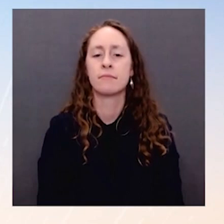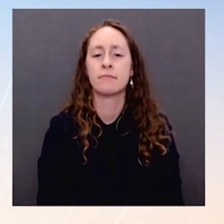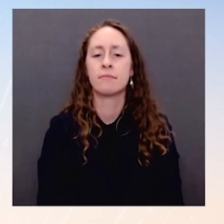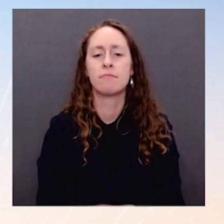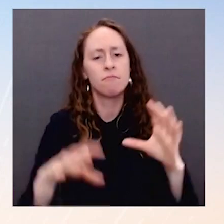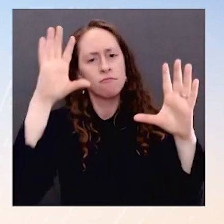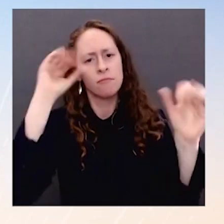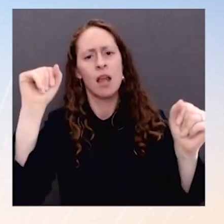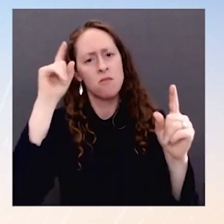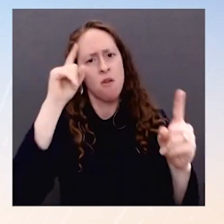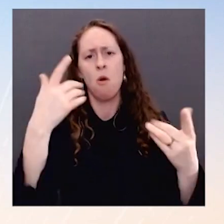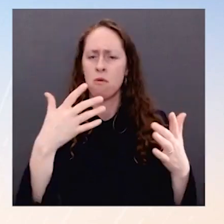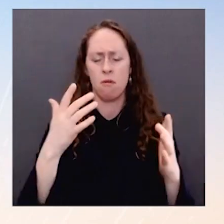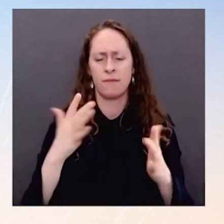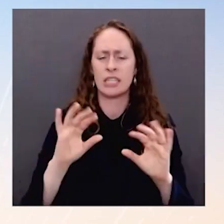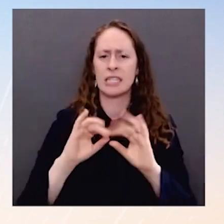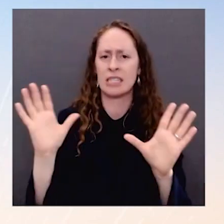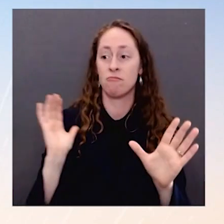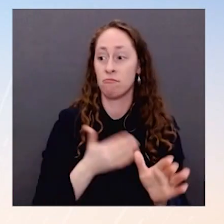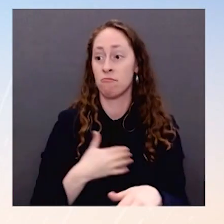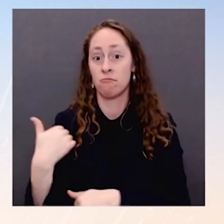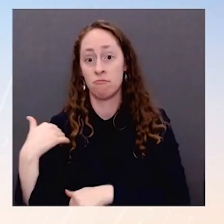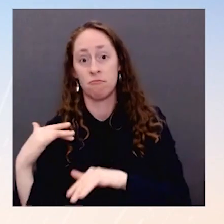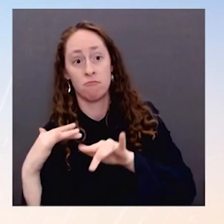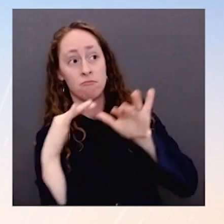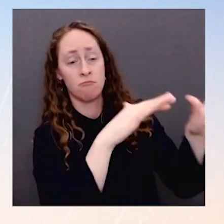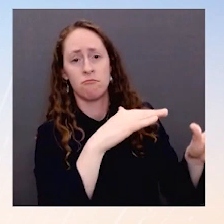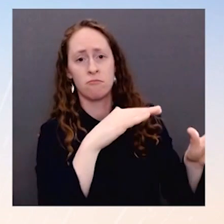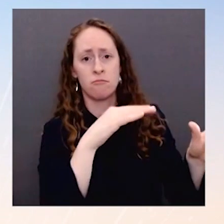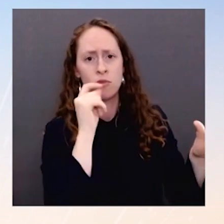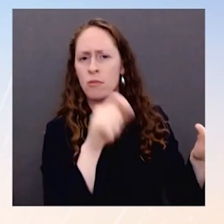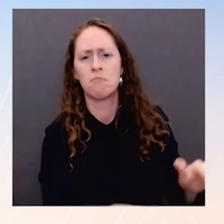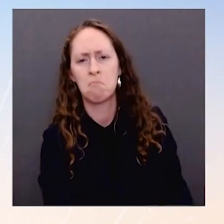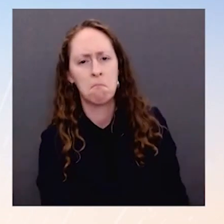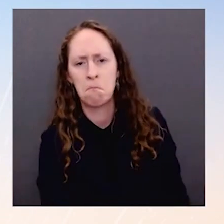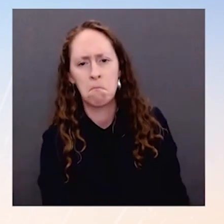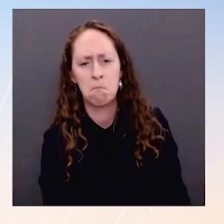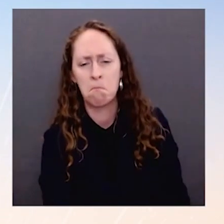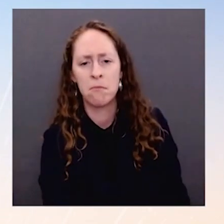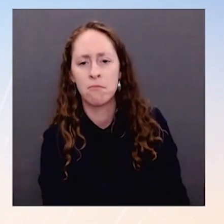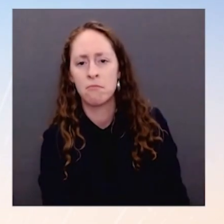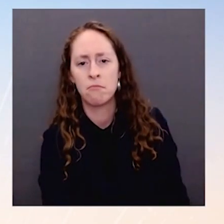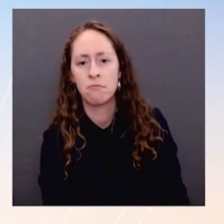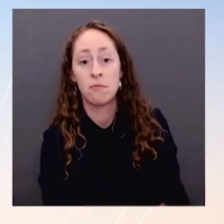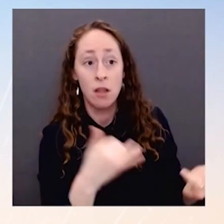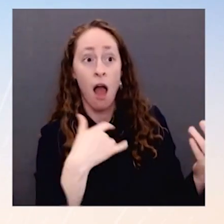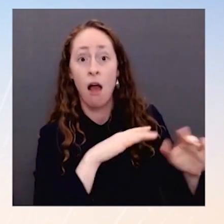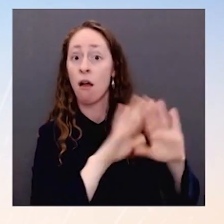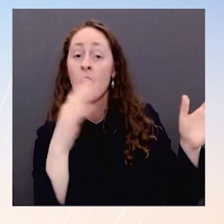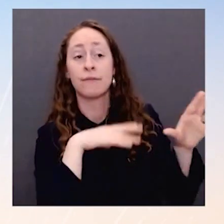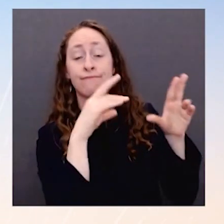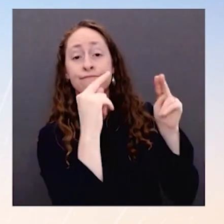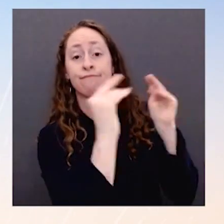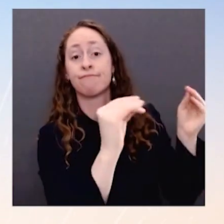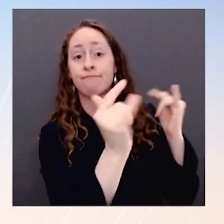essentially what this would be a step toward, because a no-fly zone would require implementation. It would require deploying U.S. military to